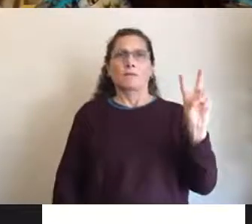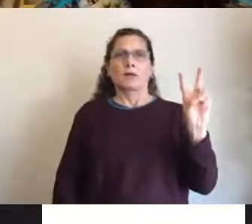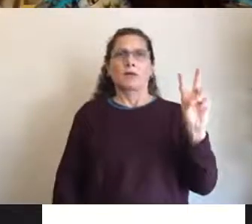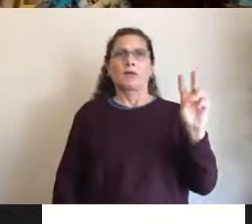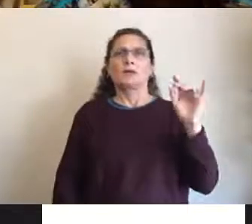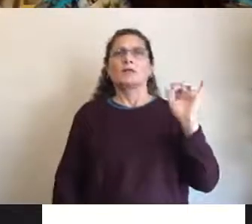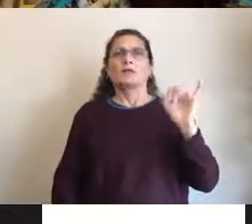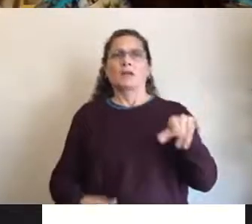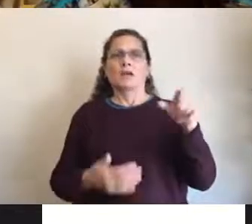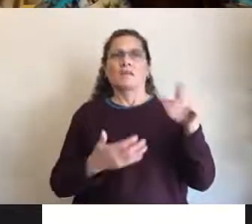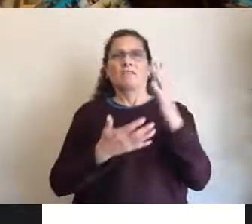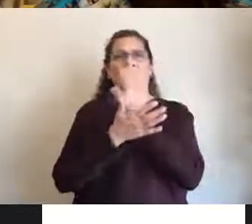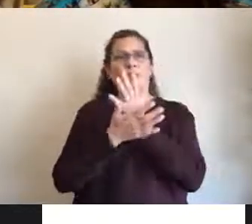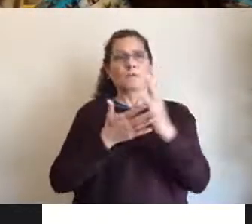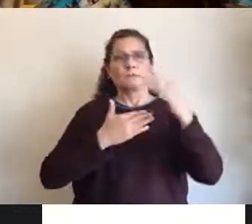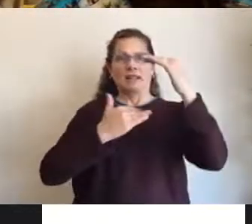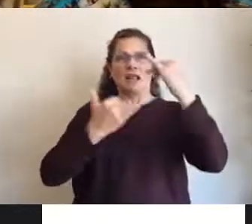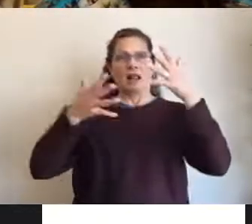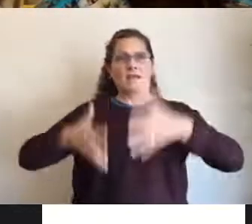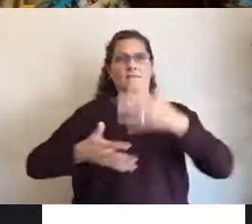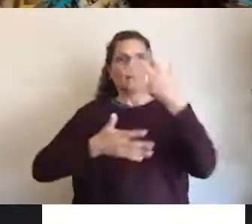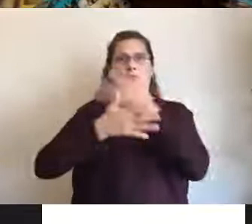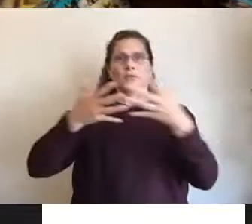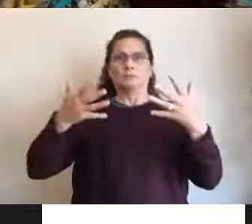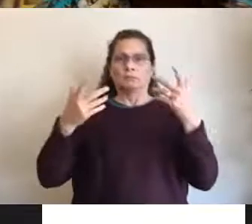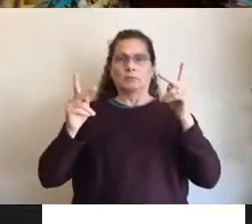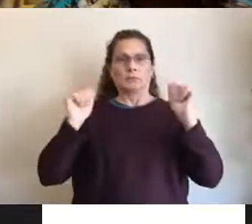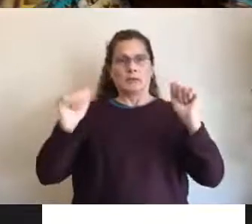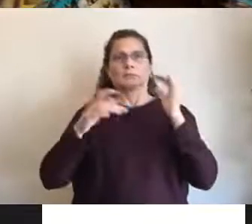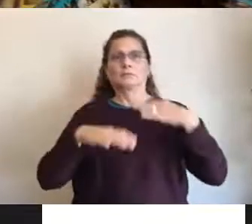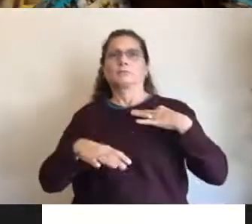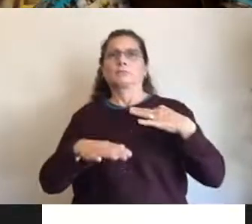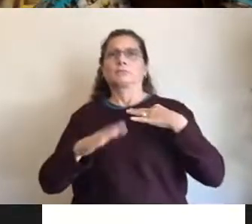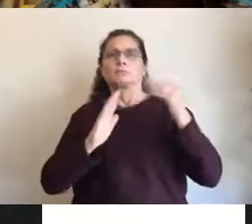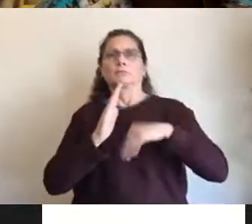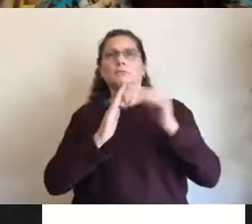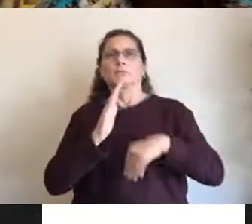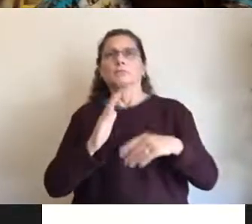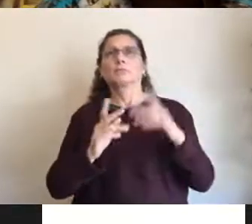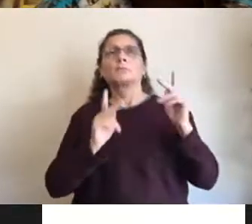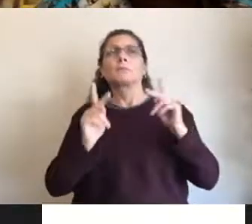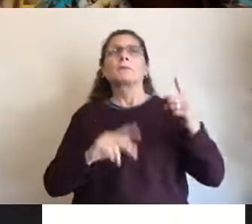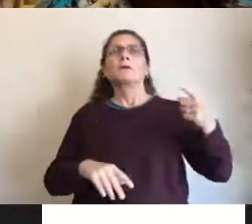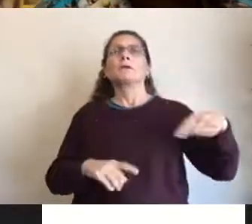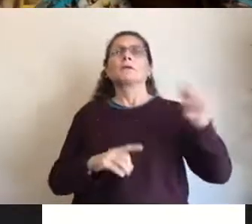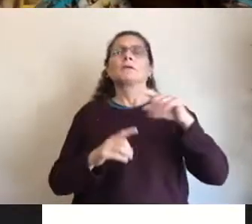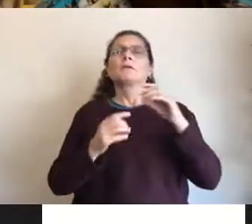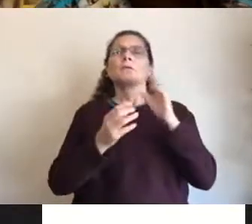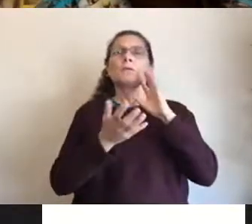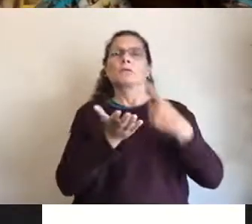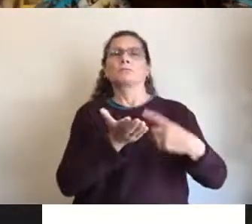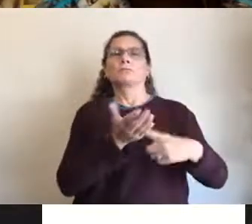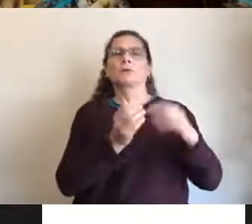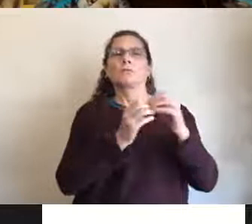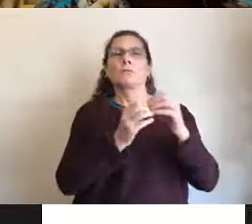that. You'll hear more about it because on today's call, we are joined by Cheryl Isabel, who's an outreach and enrollment specialist with Milwaukee Health